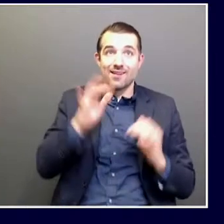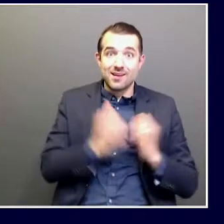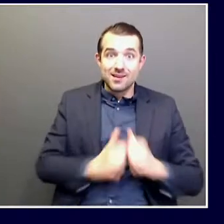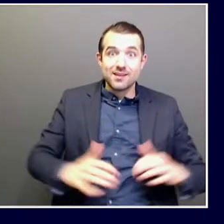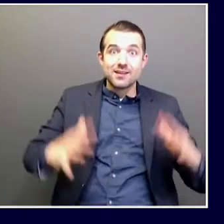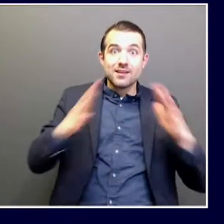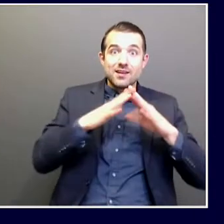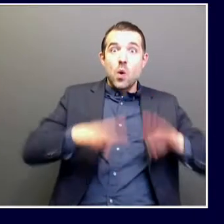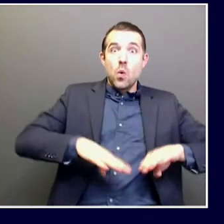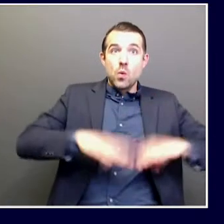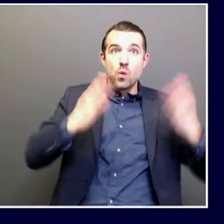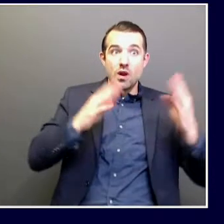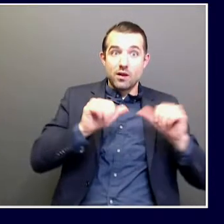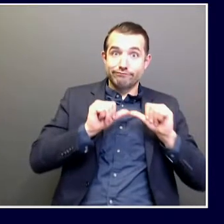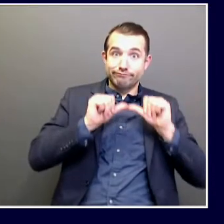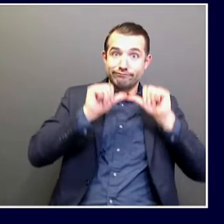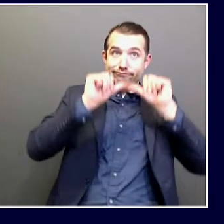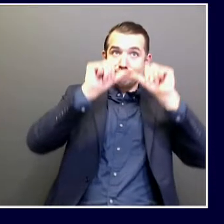that.